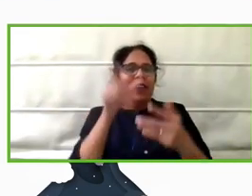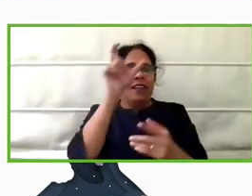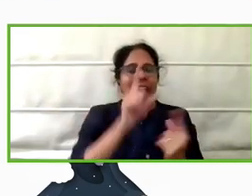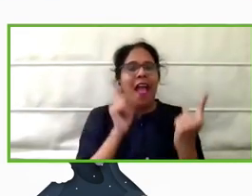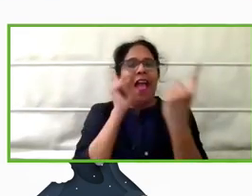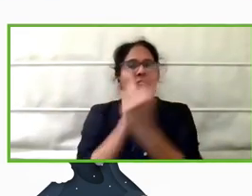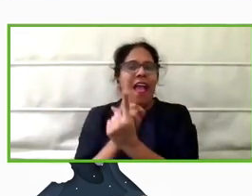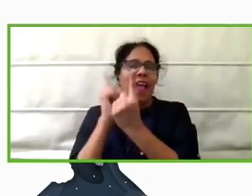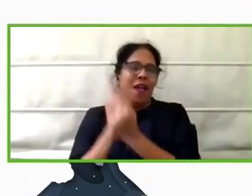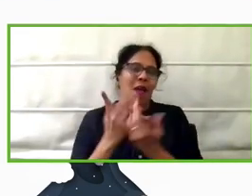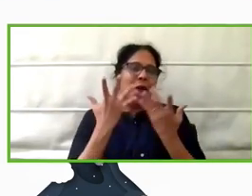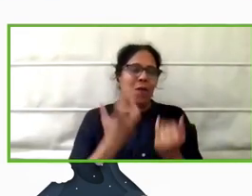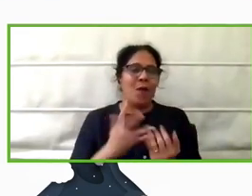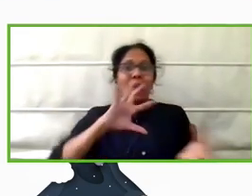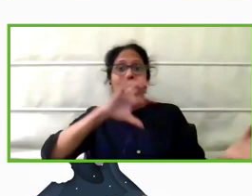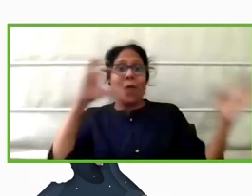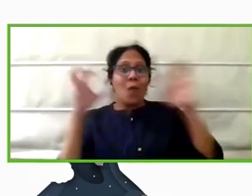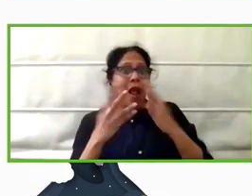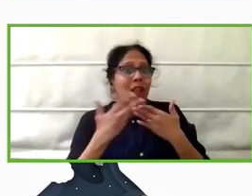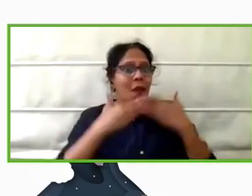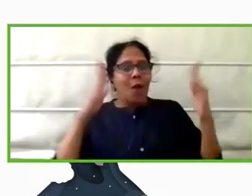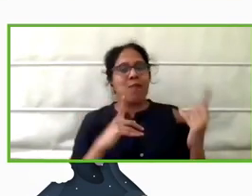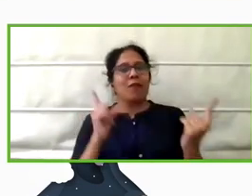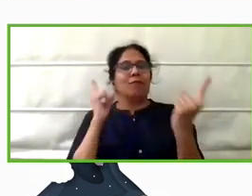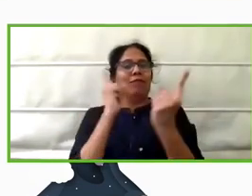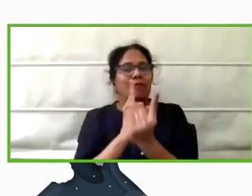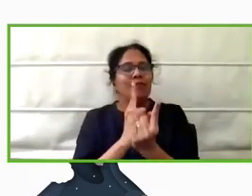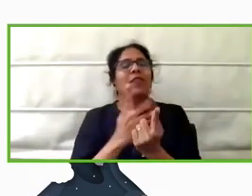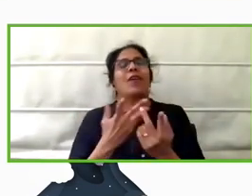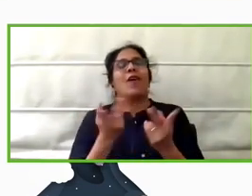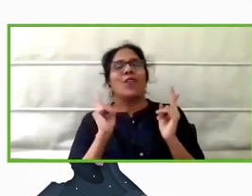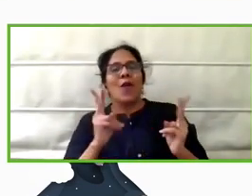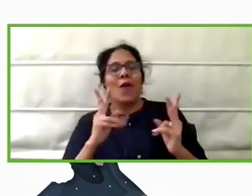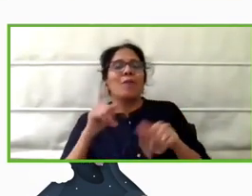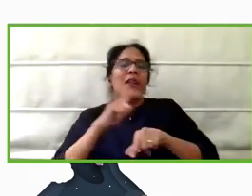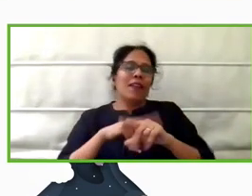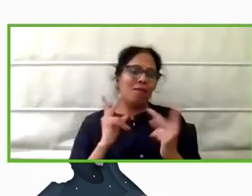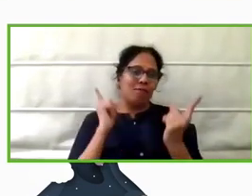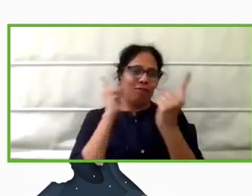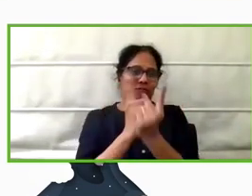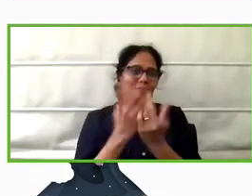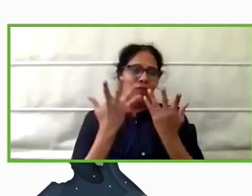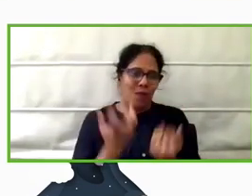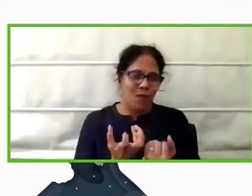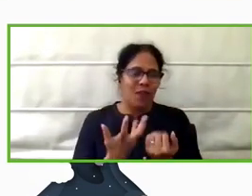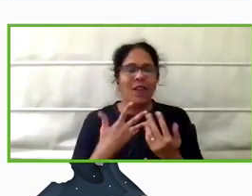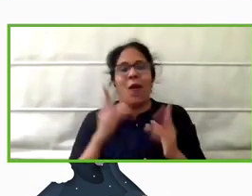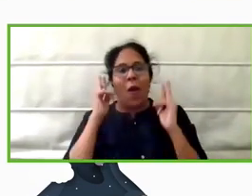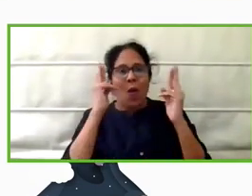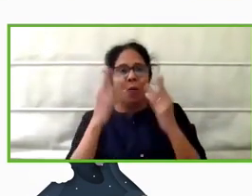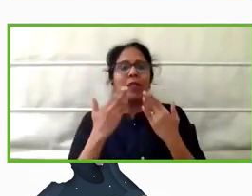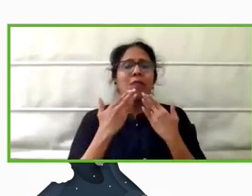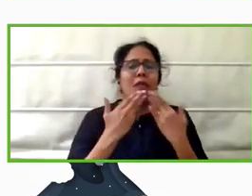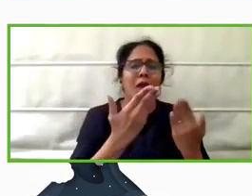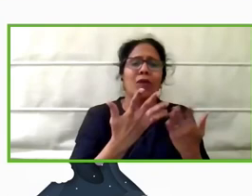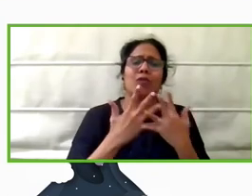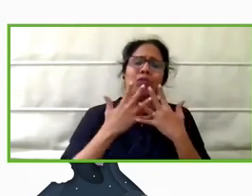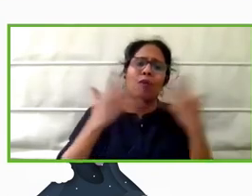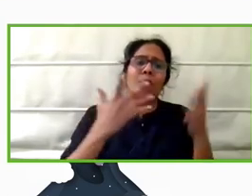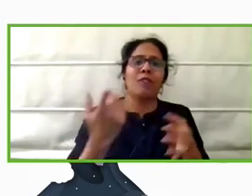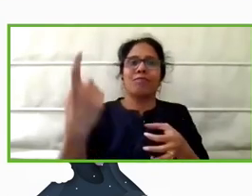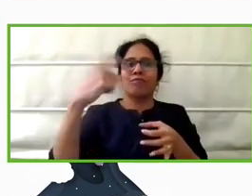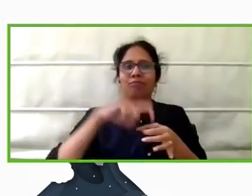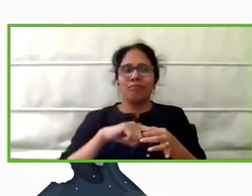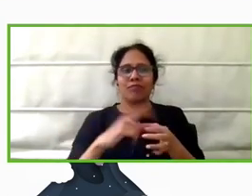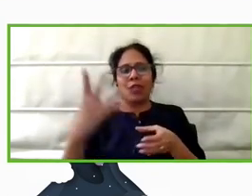sense of normalcy. Windsurf and Rashad Premji, thank you so much for doing this for us. And on behalf of the entire